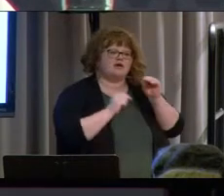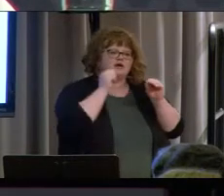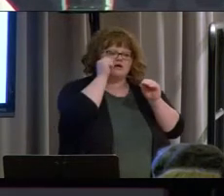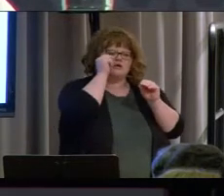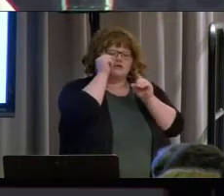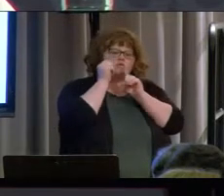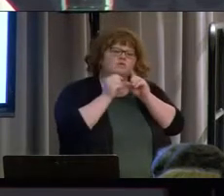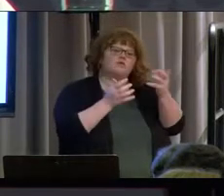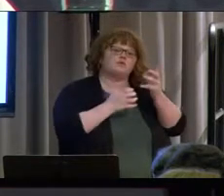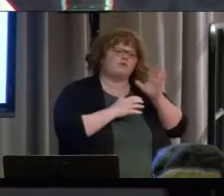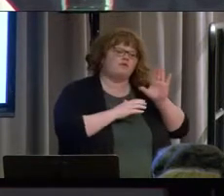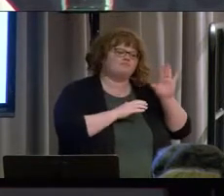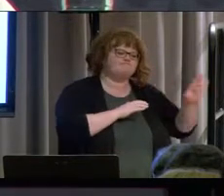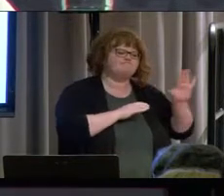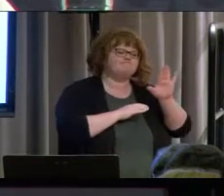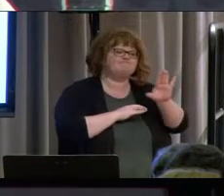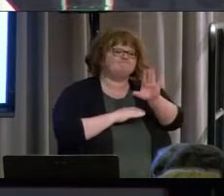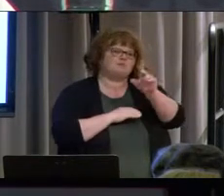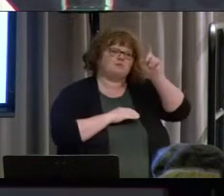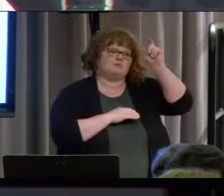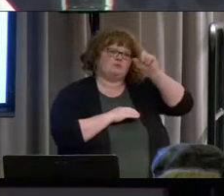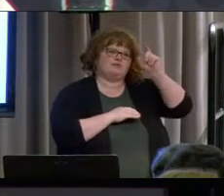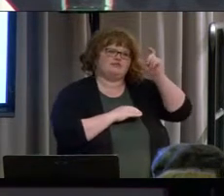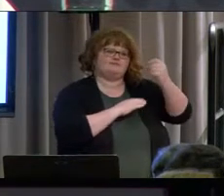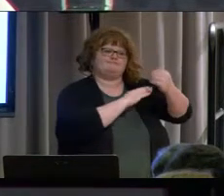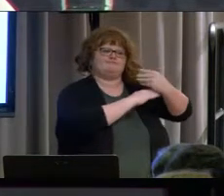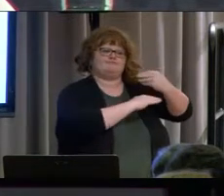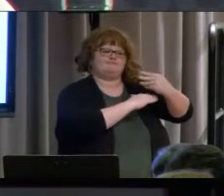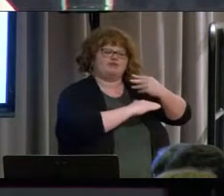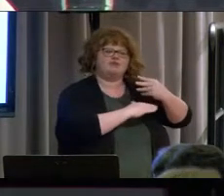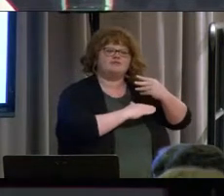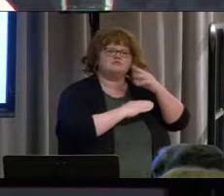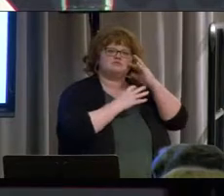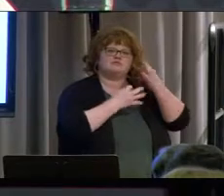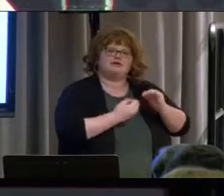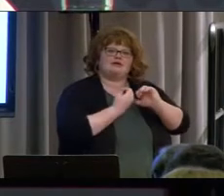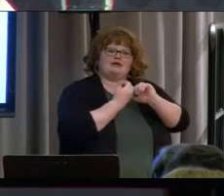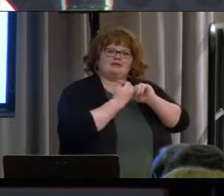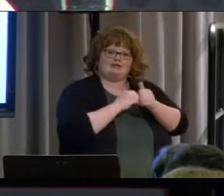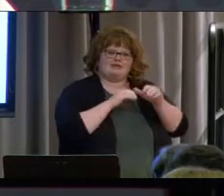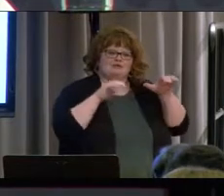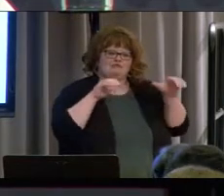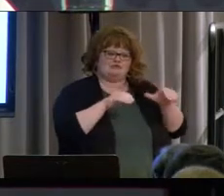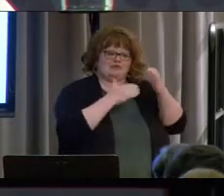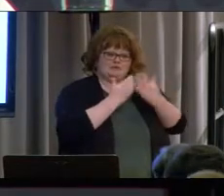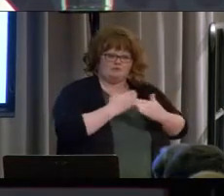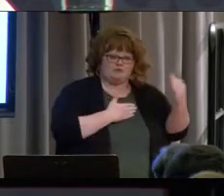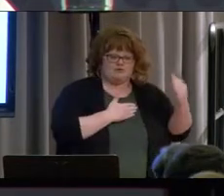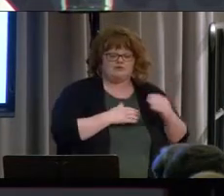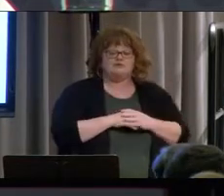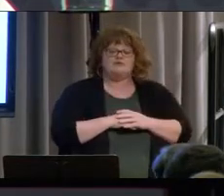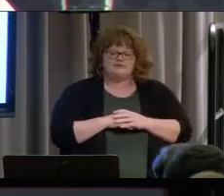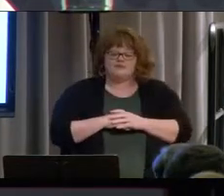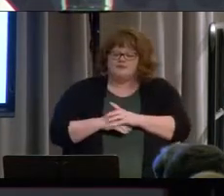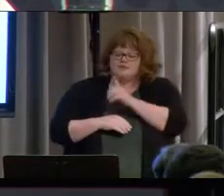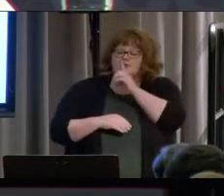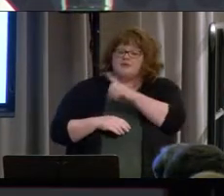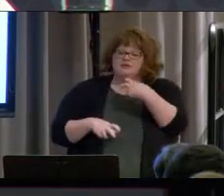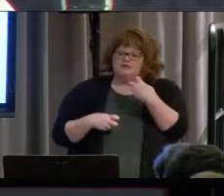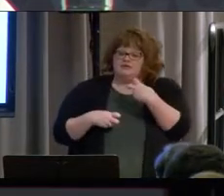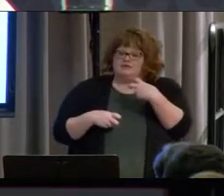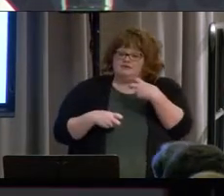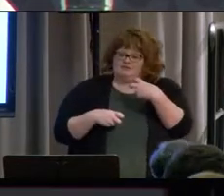the wisdom that we need in order to determine how to move forward? So that's a hard question to answer,